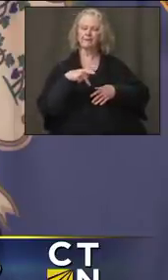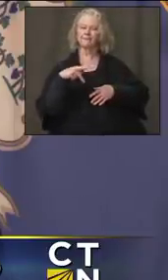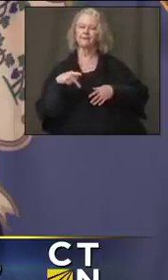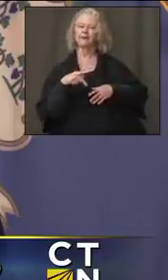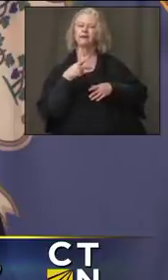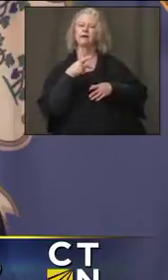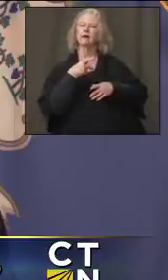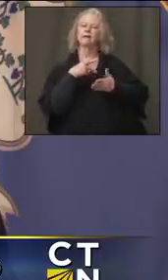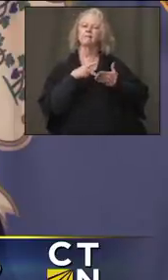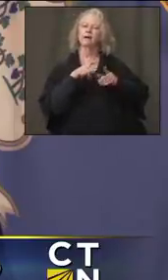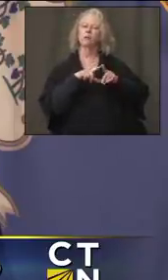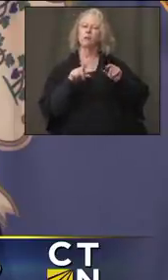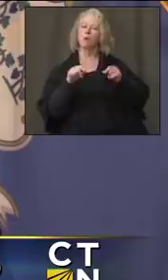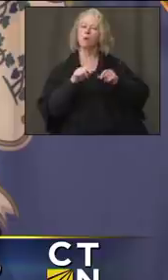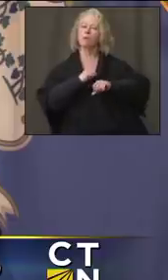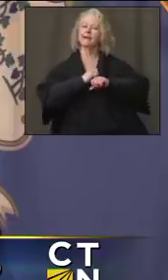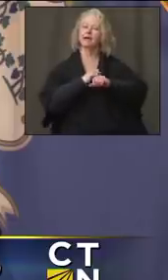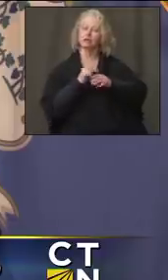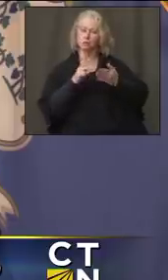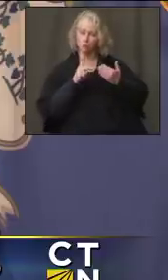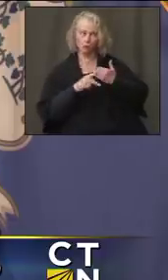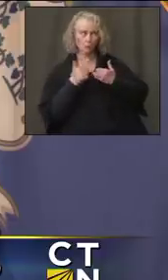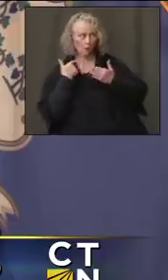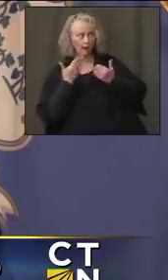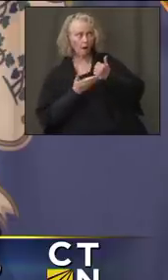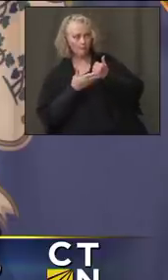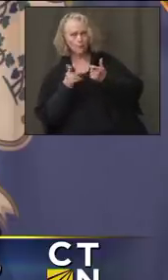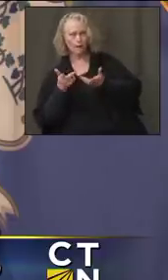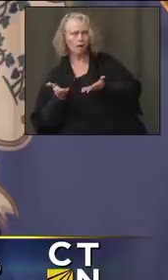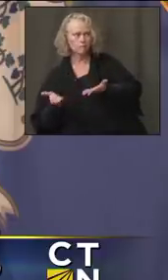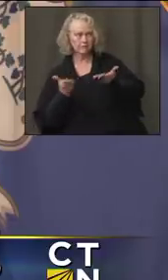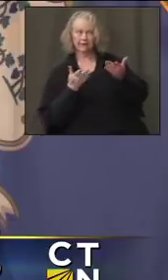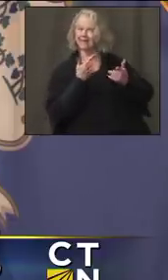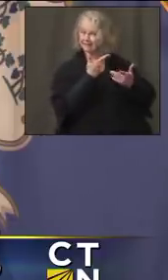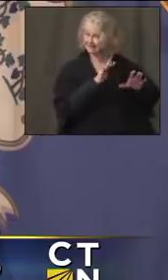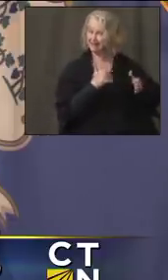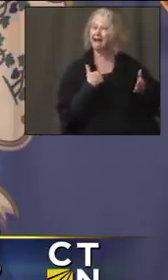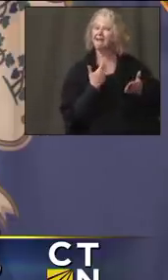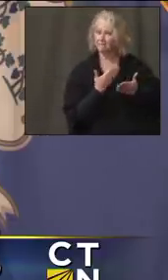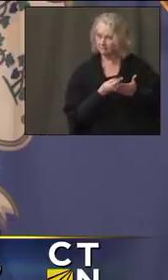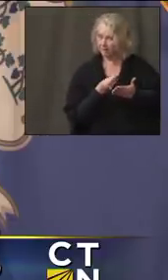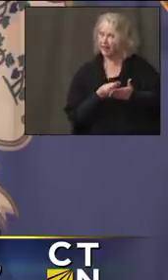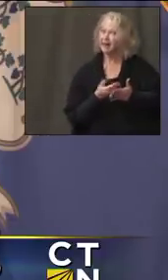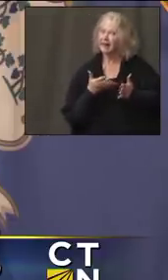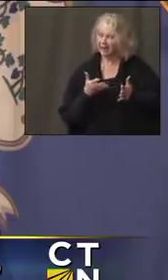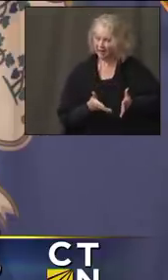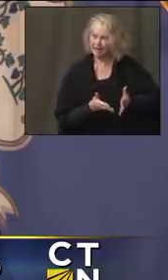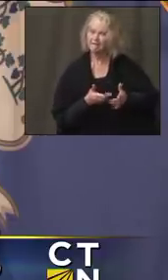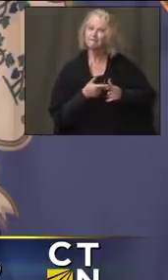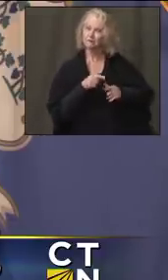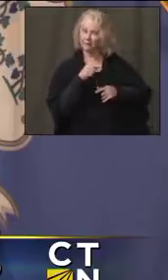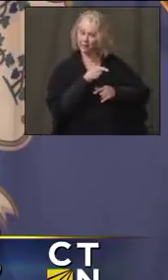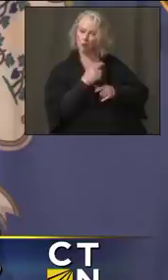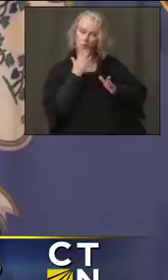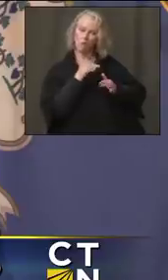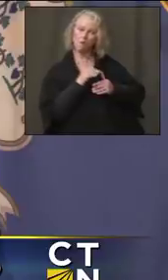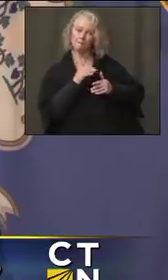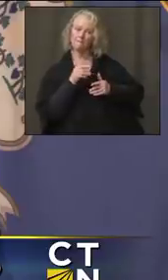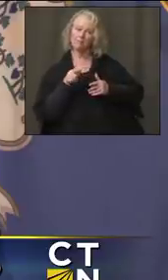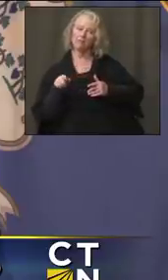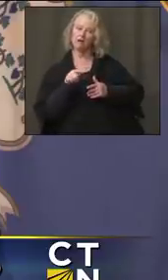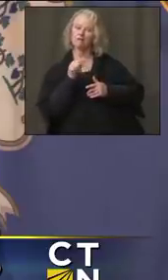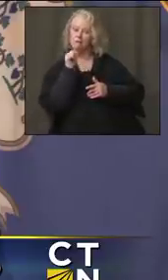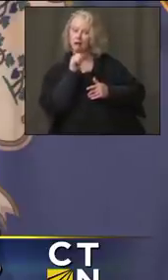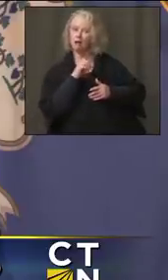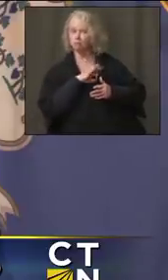hopefully we're getting them closer to the front of the line. There is still money in PPP, the second round, and I hope our not-for-profits are